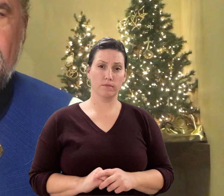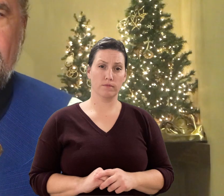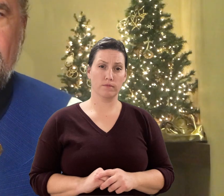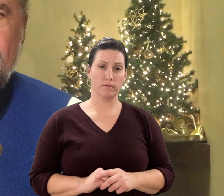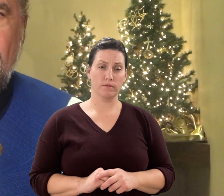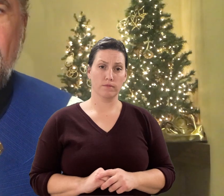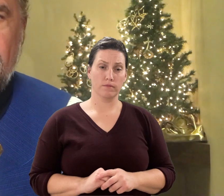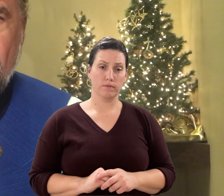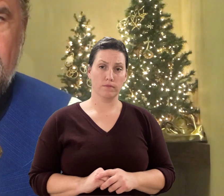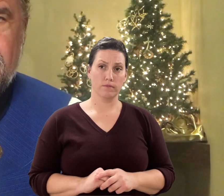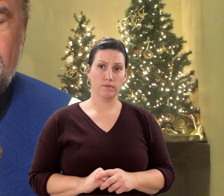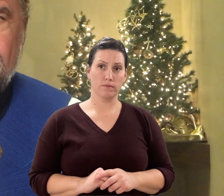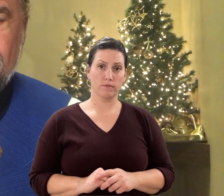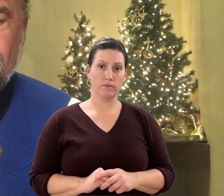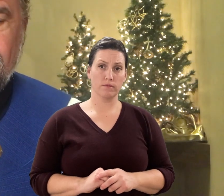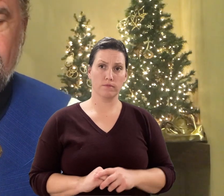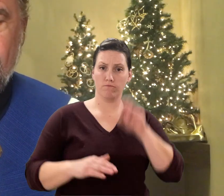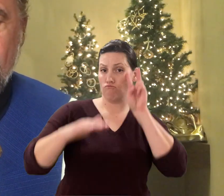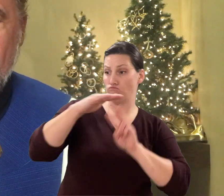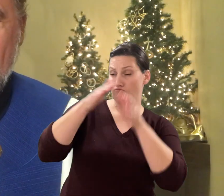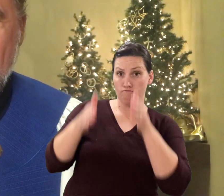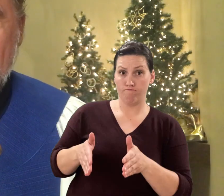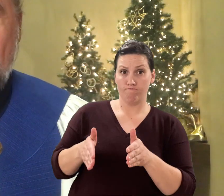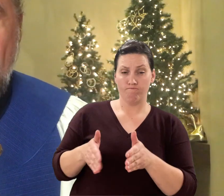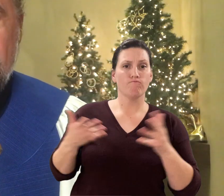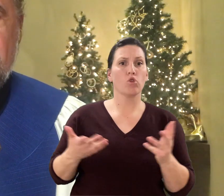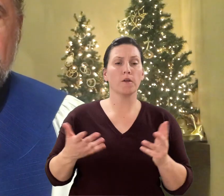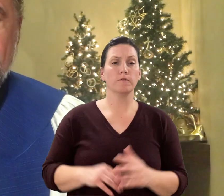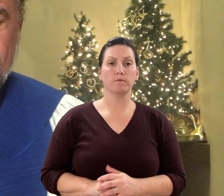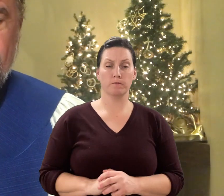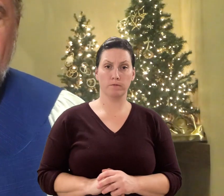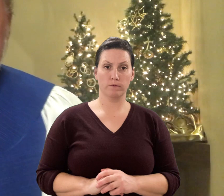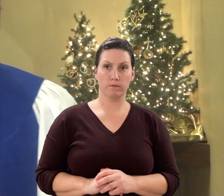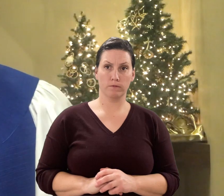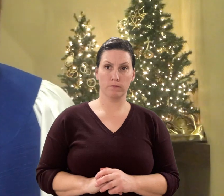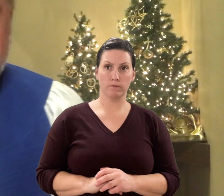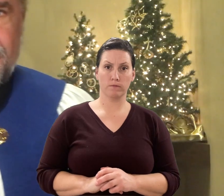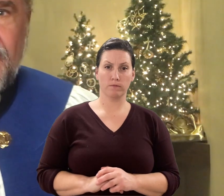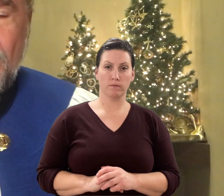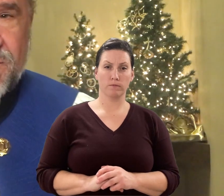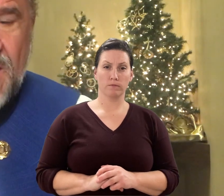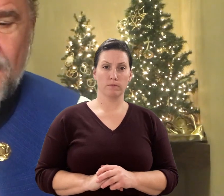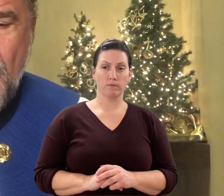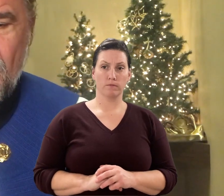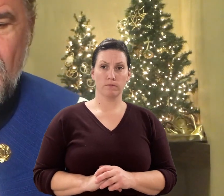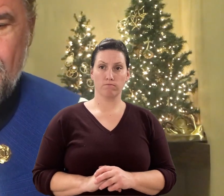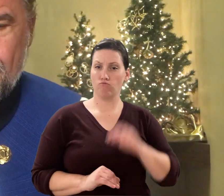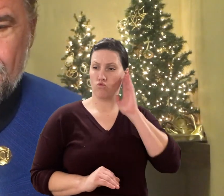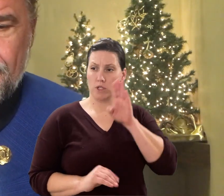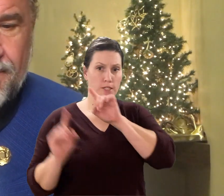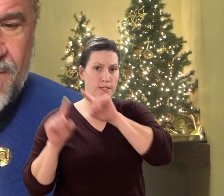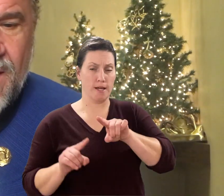Messiah, on behalf of Christ. The prophecy was this. It goes back to